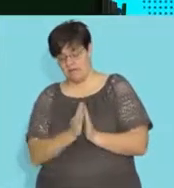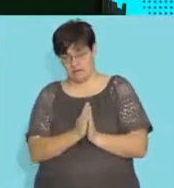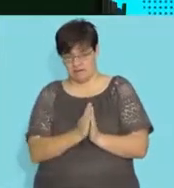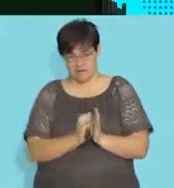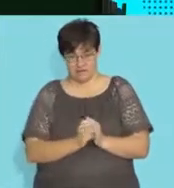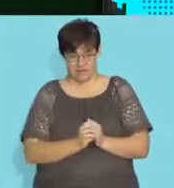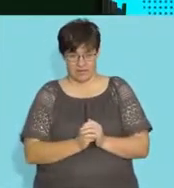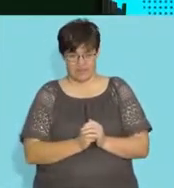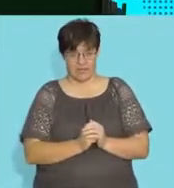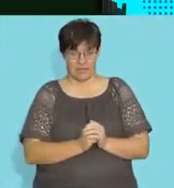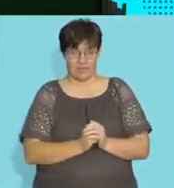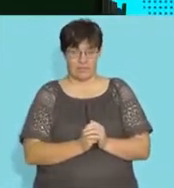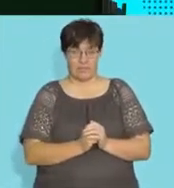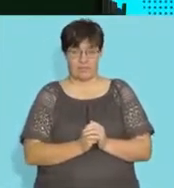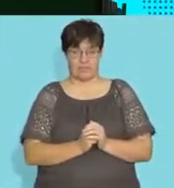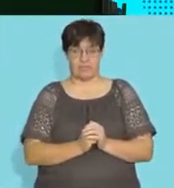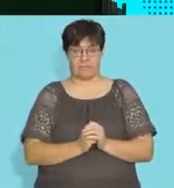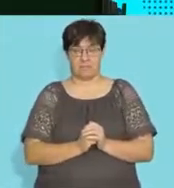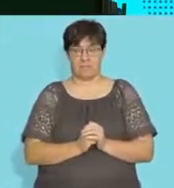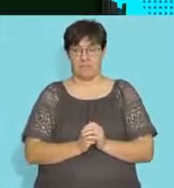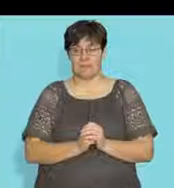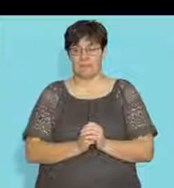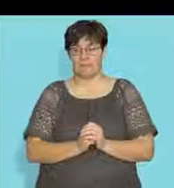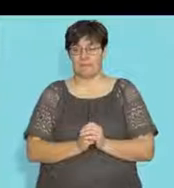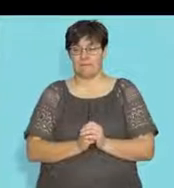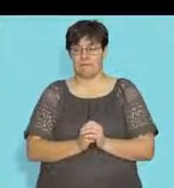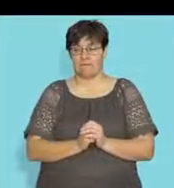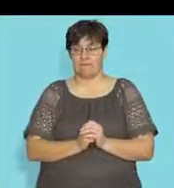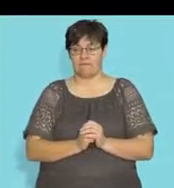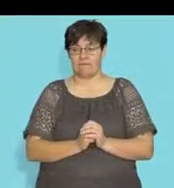Kb value is bigger than 1.